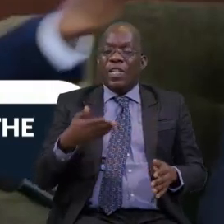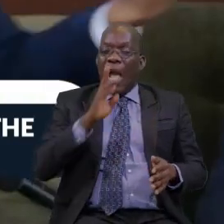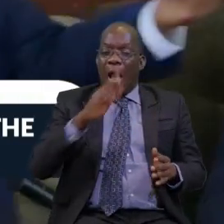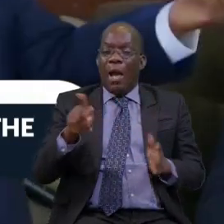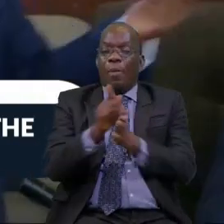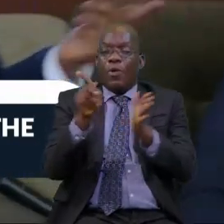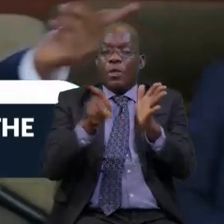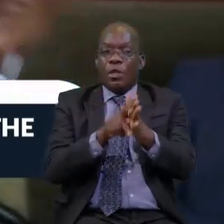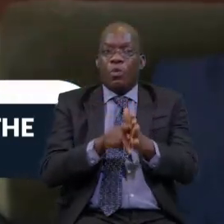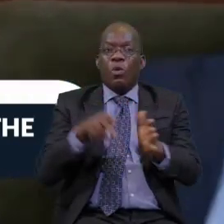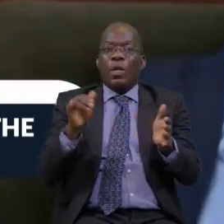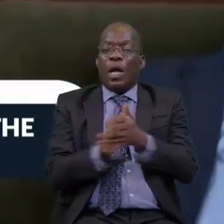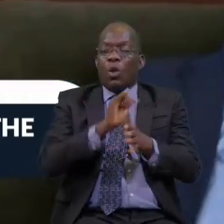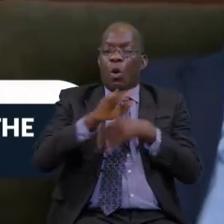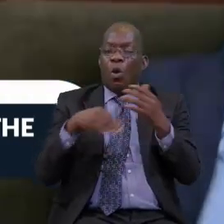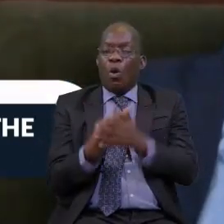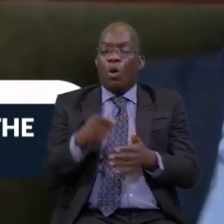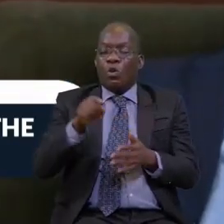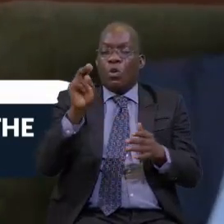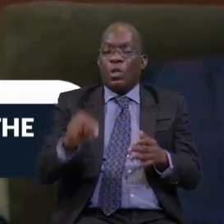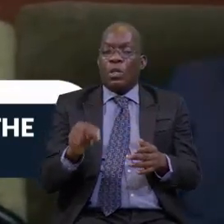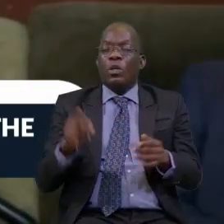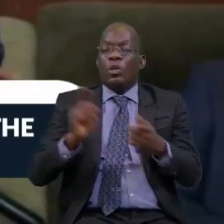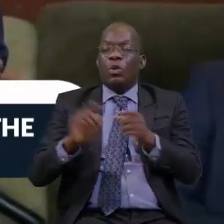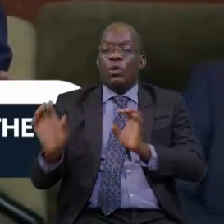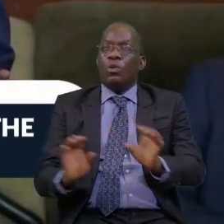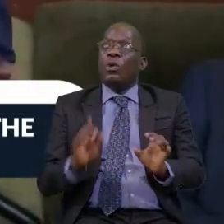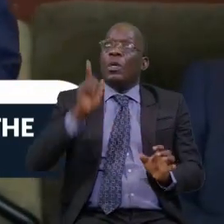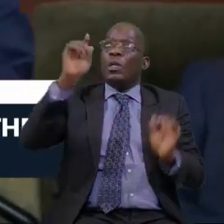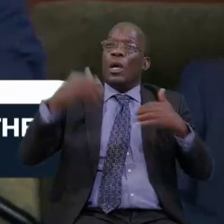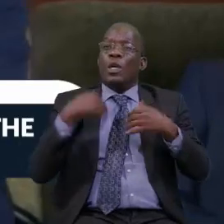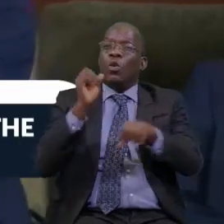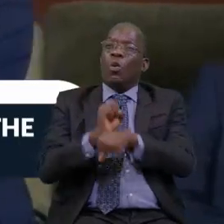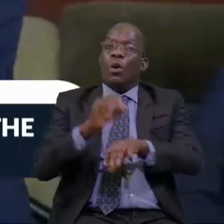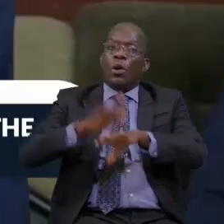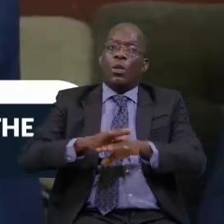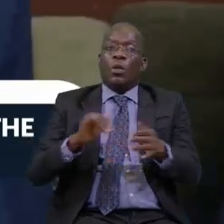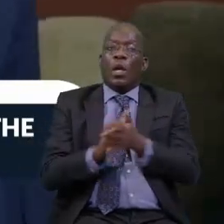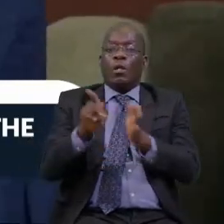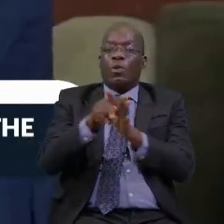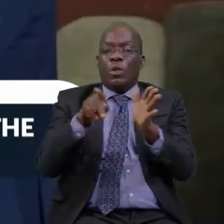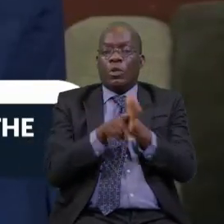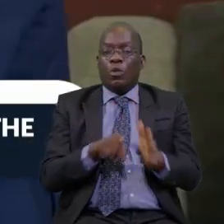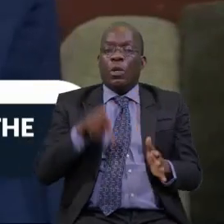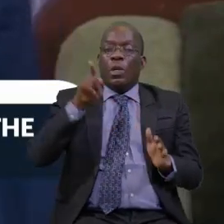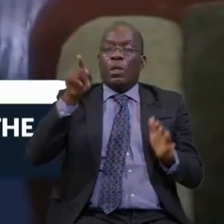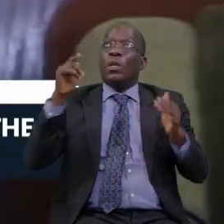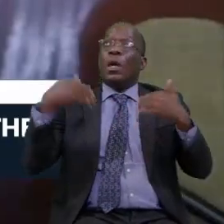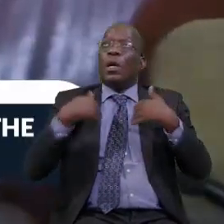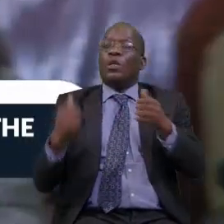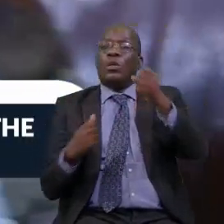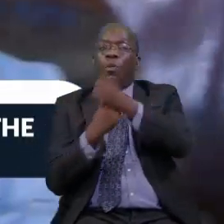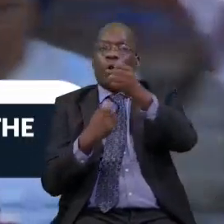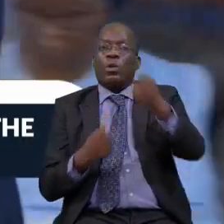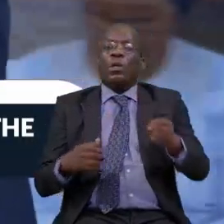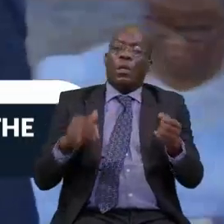do, he has walked with that principle, I can walk with that principle. He has upheld that principle, and he